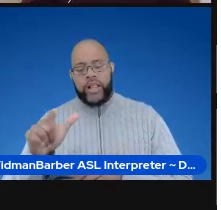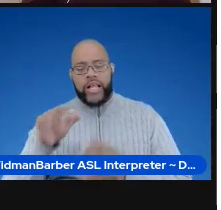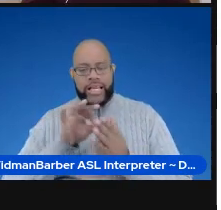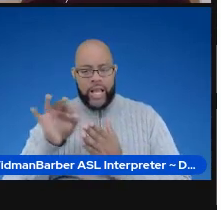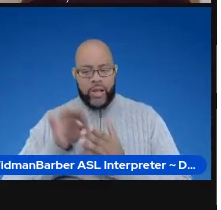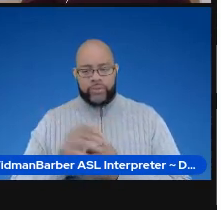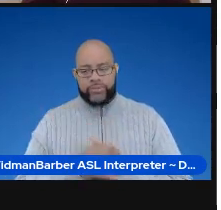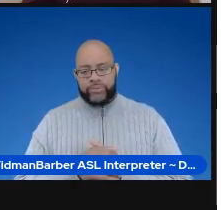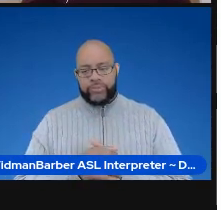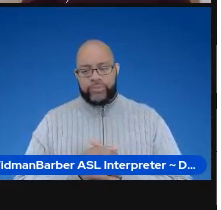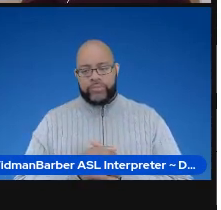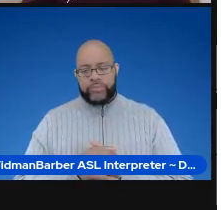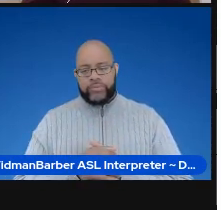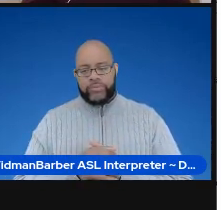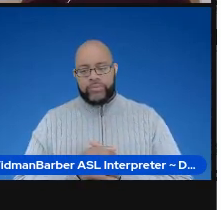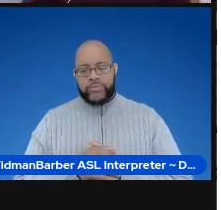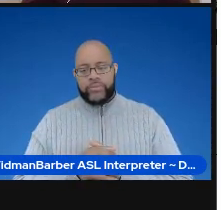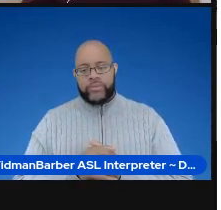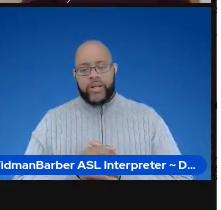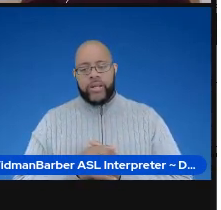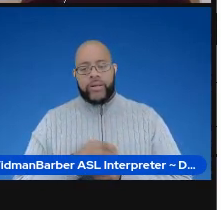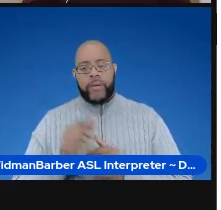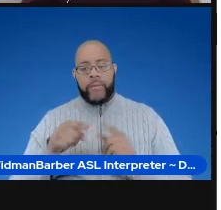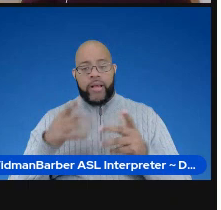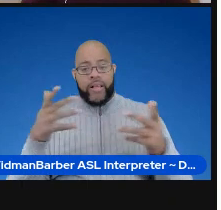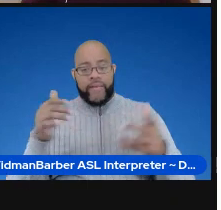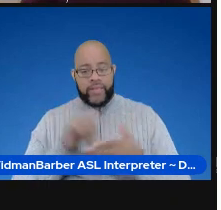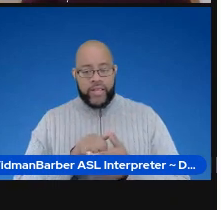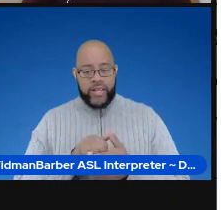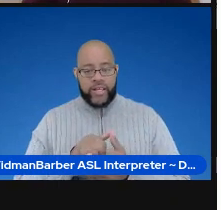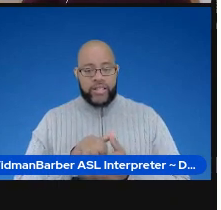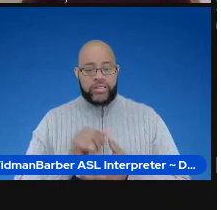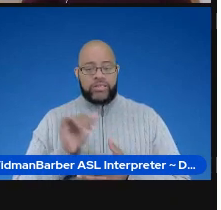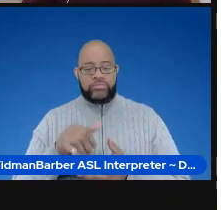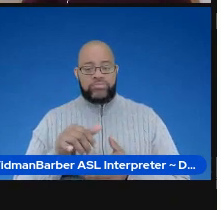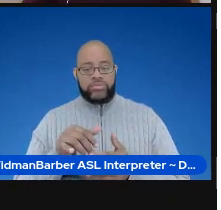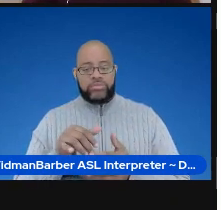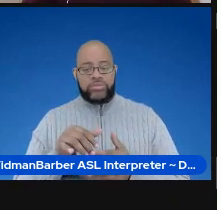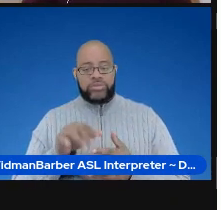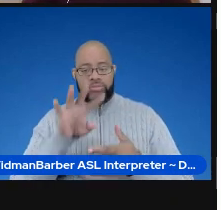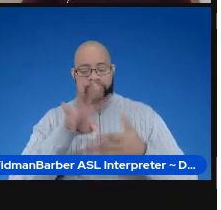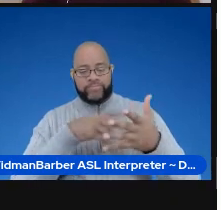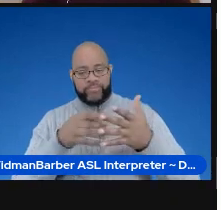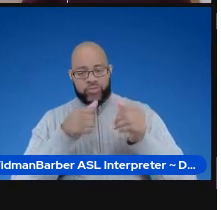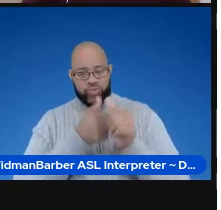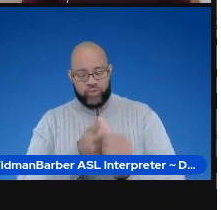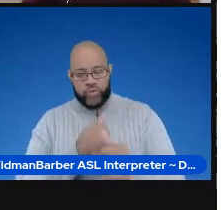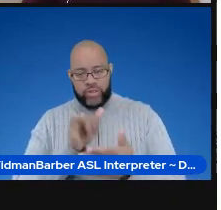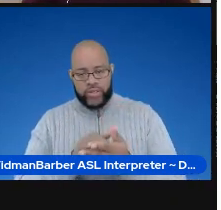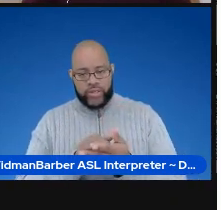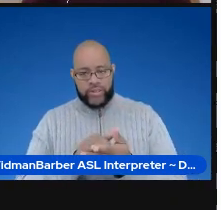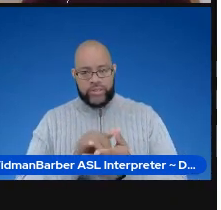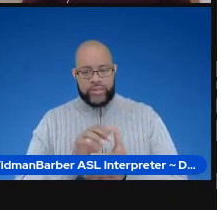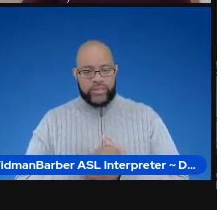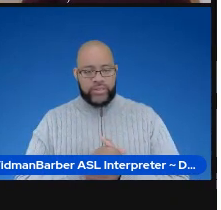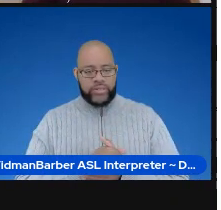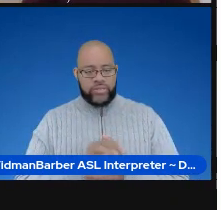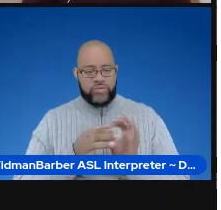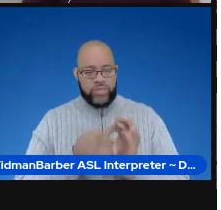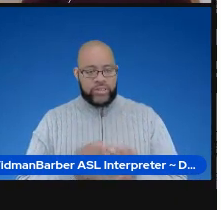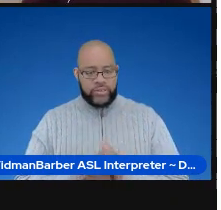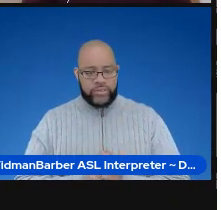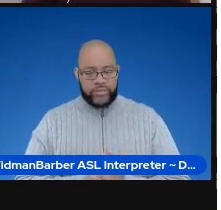count, we still saw differences in gene expression, but a lot of this gene perturbation was attributable to genes related to neutrophils.